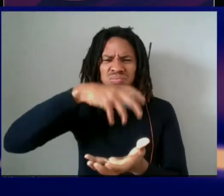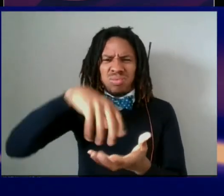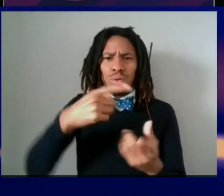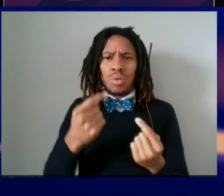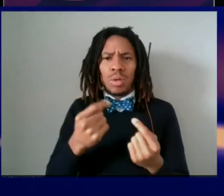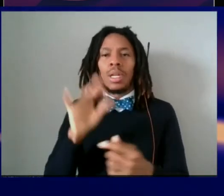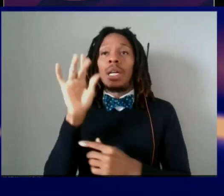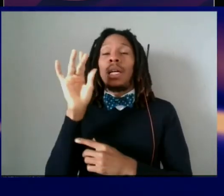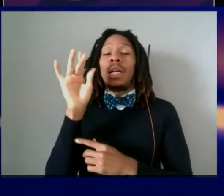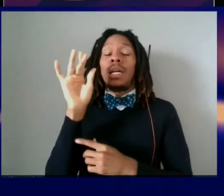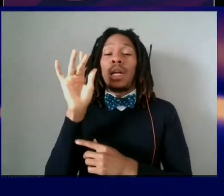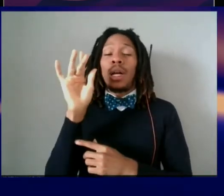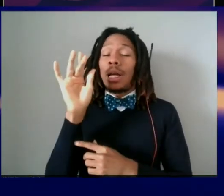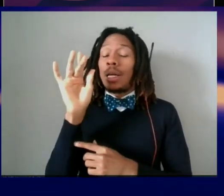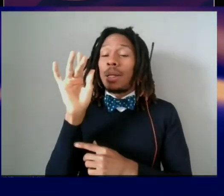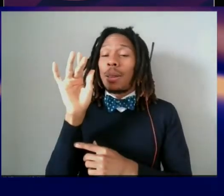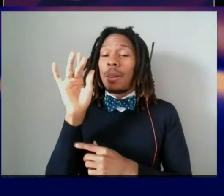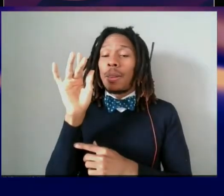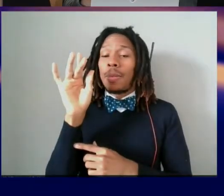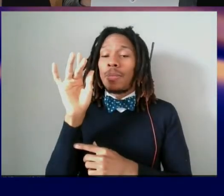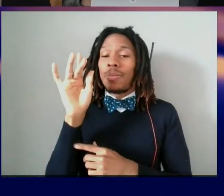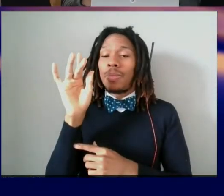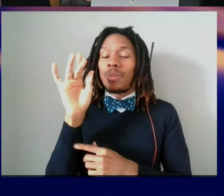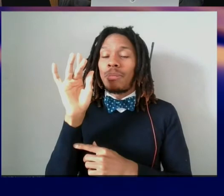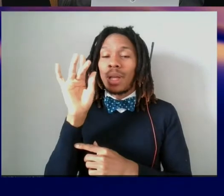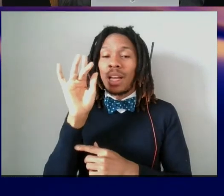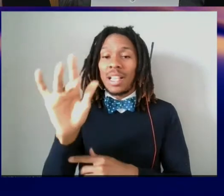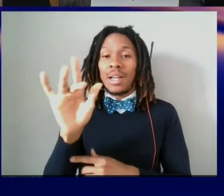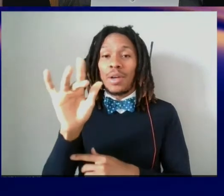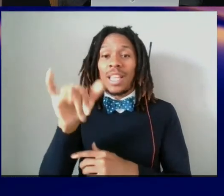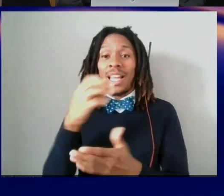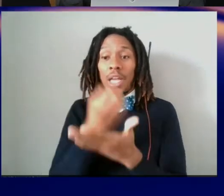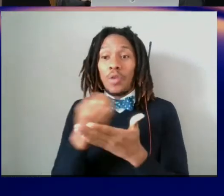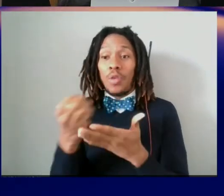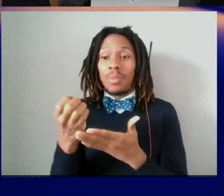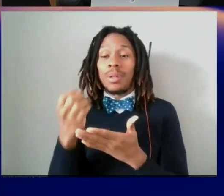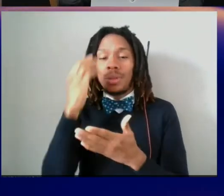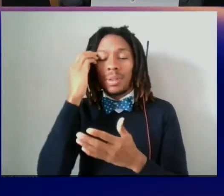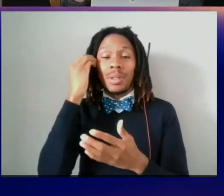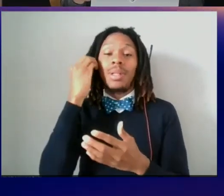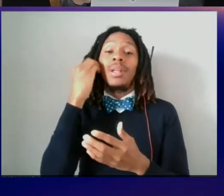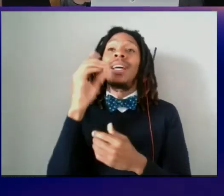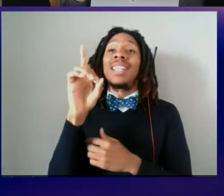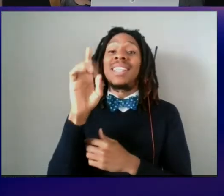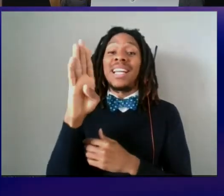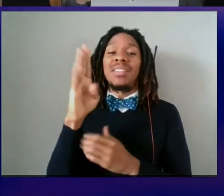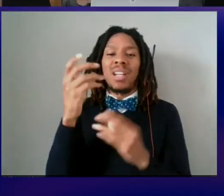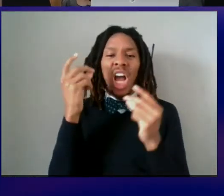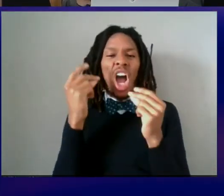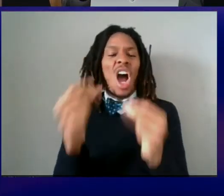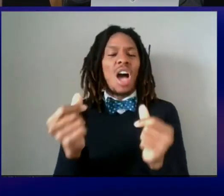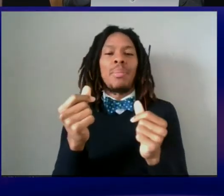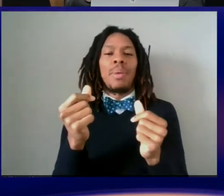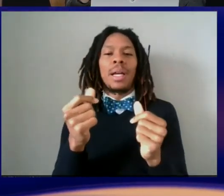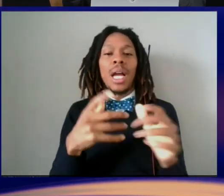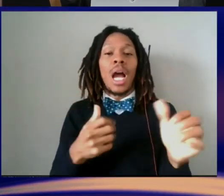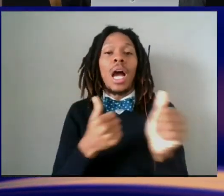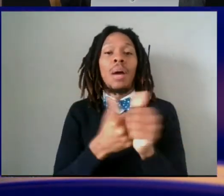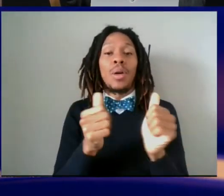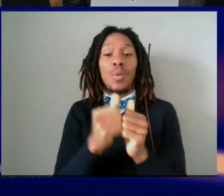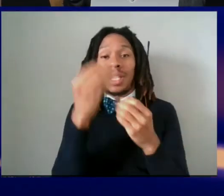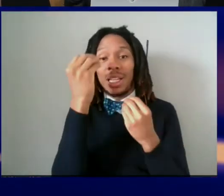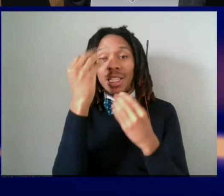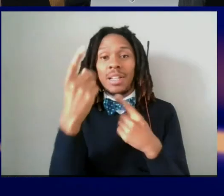on that piece of equipment, the dashboard automatically updates with data that is coming from